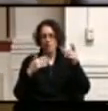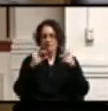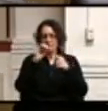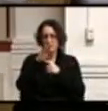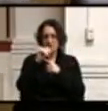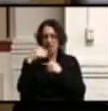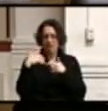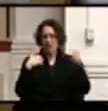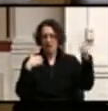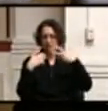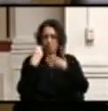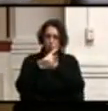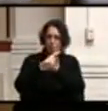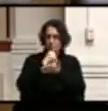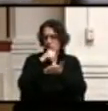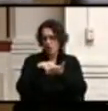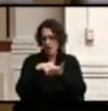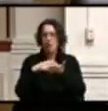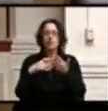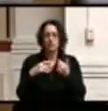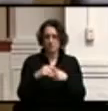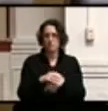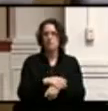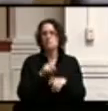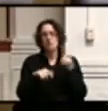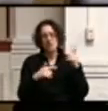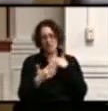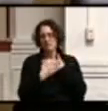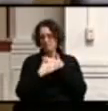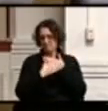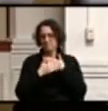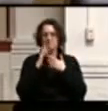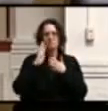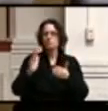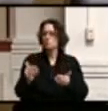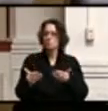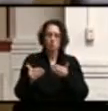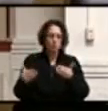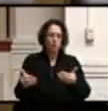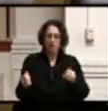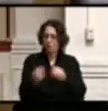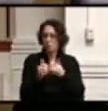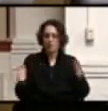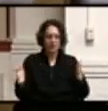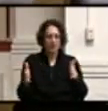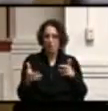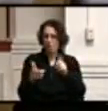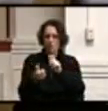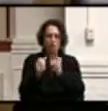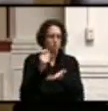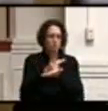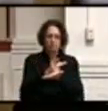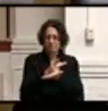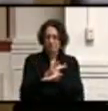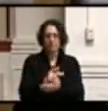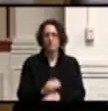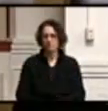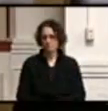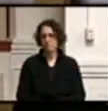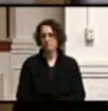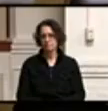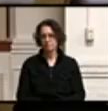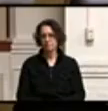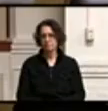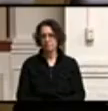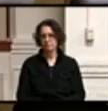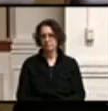We have been advised to move forward with the project without having that approval quite yet from FEMA, because